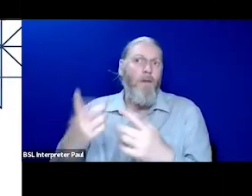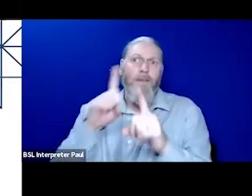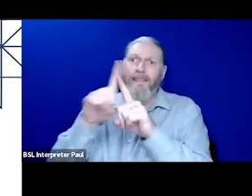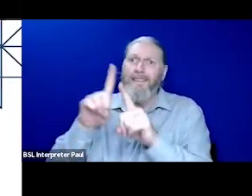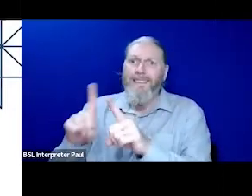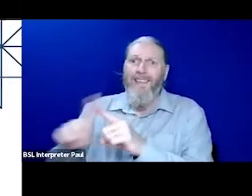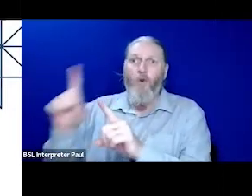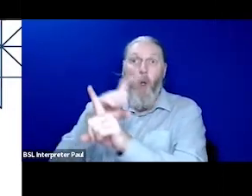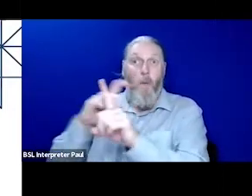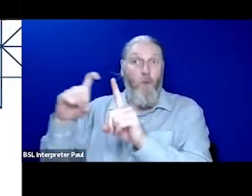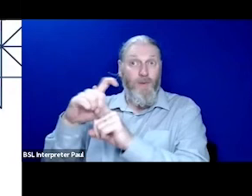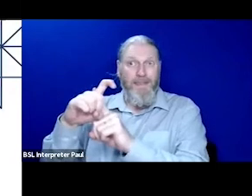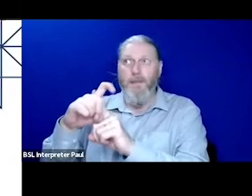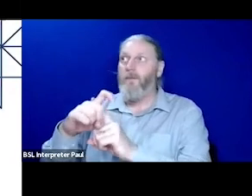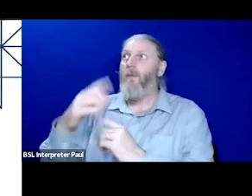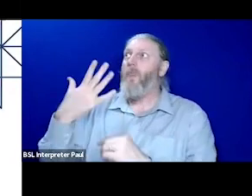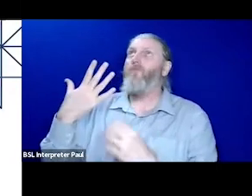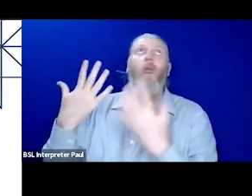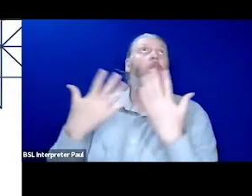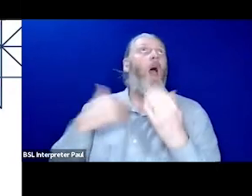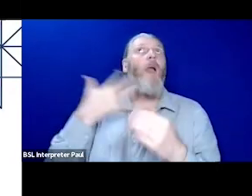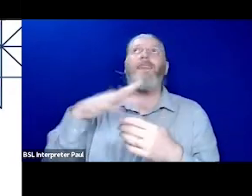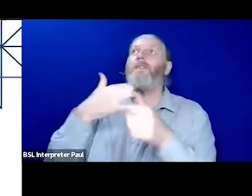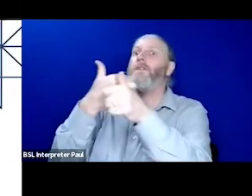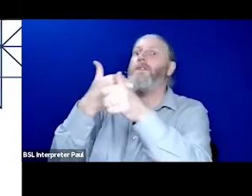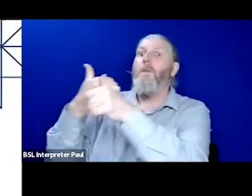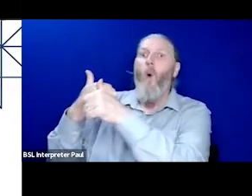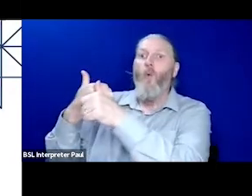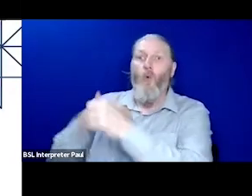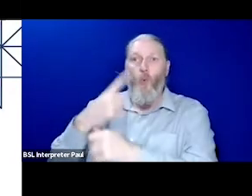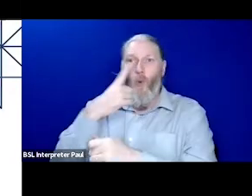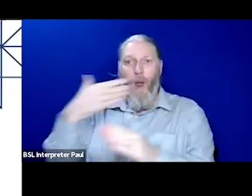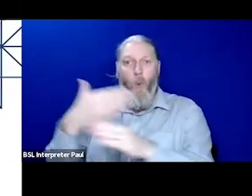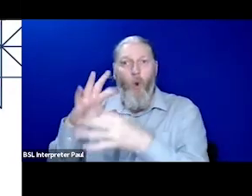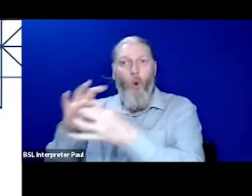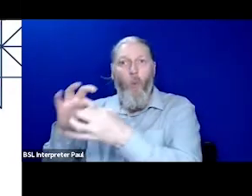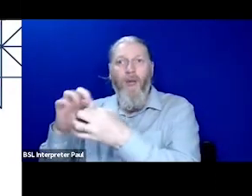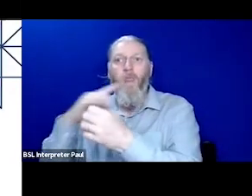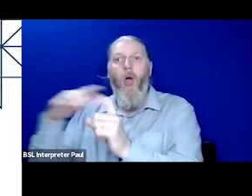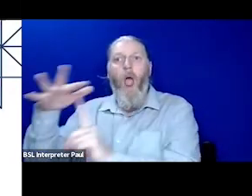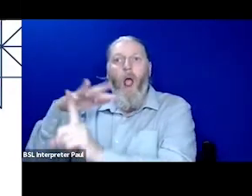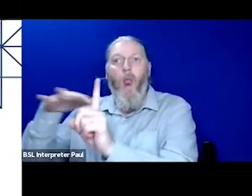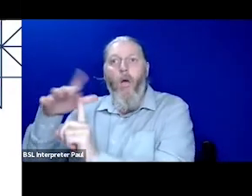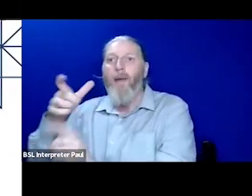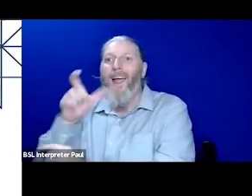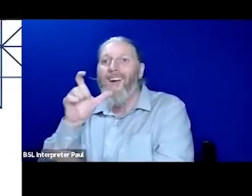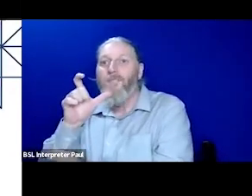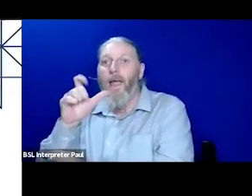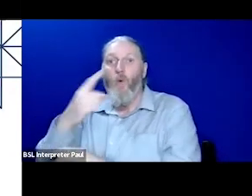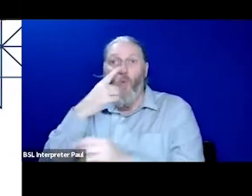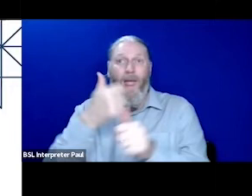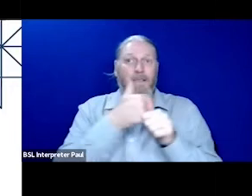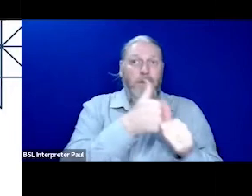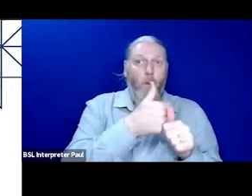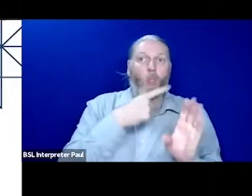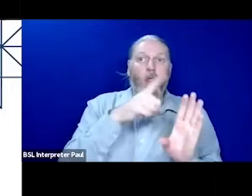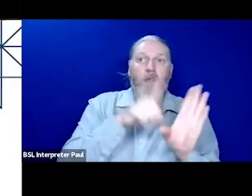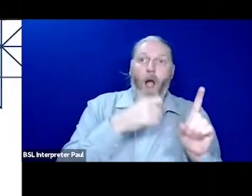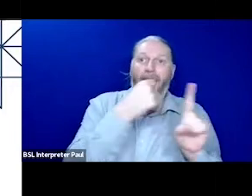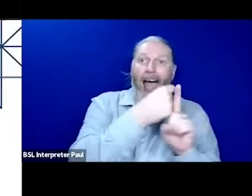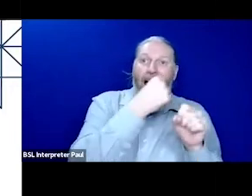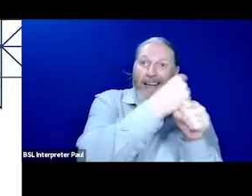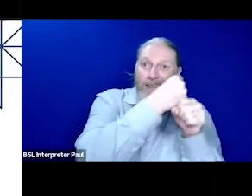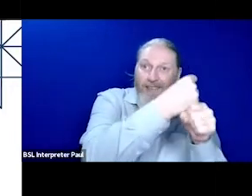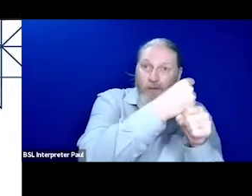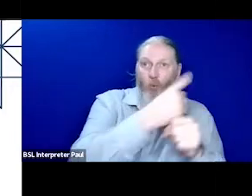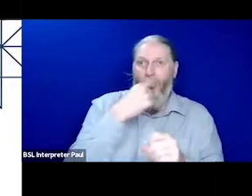really looking for support. You could work with climate cafes, you can support young activists, you can work with schools, and you